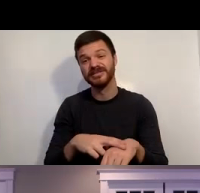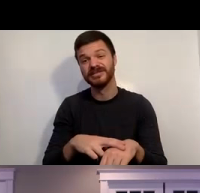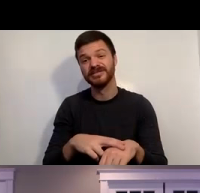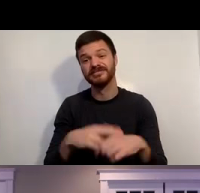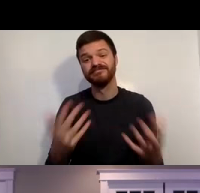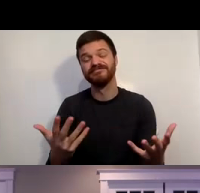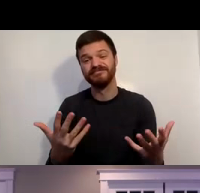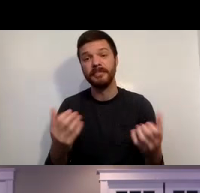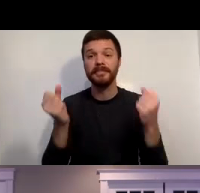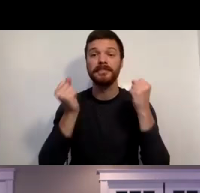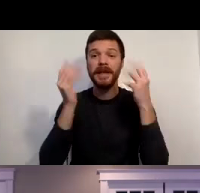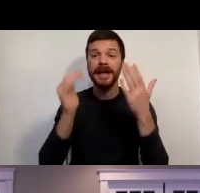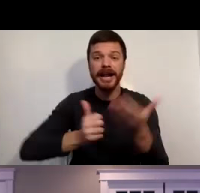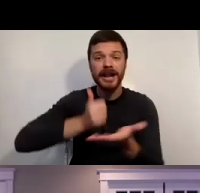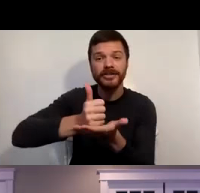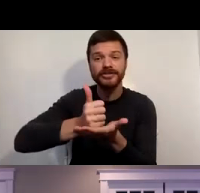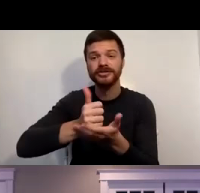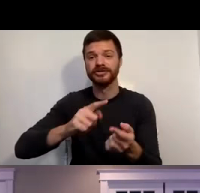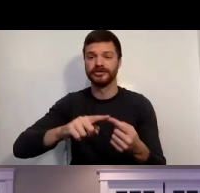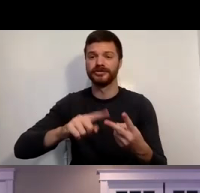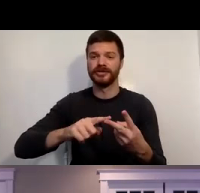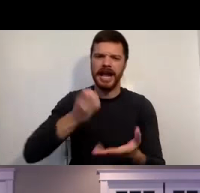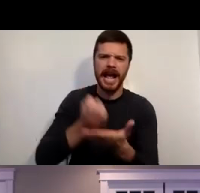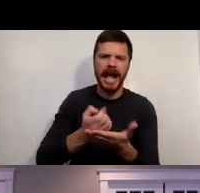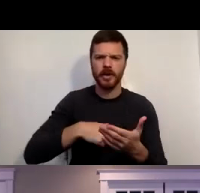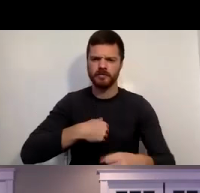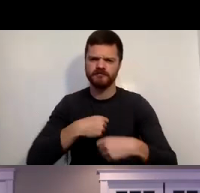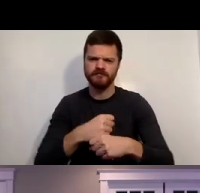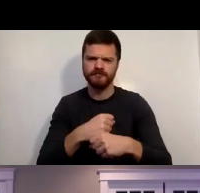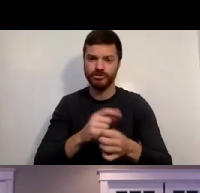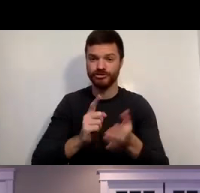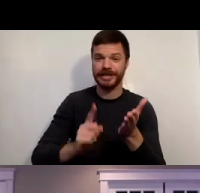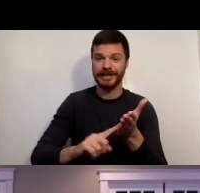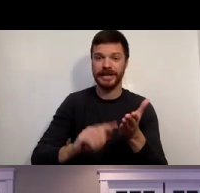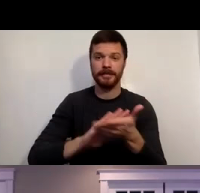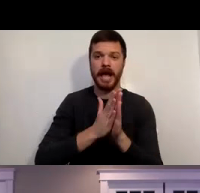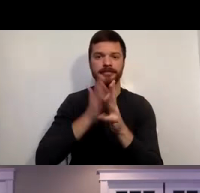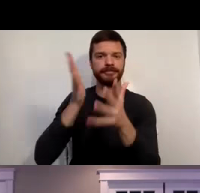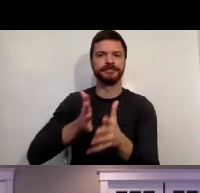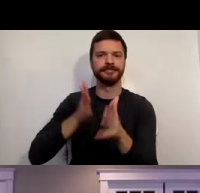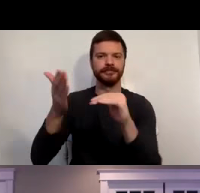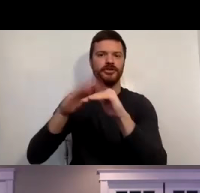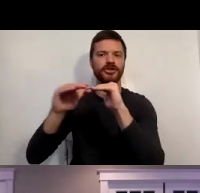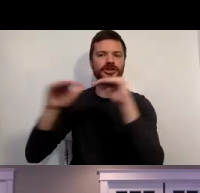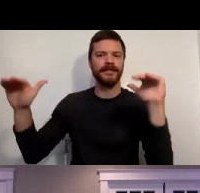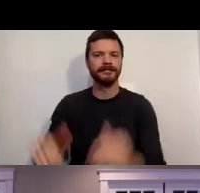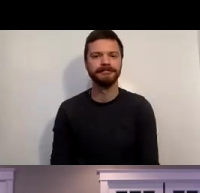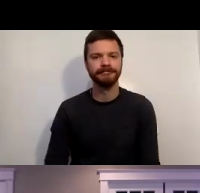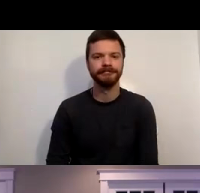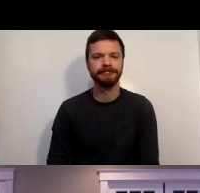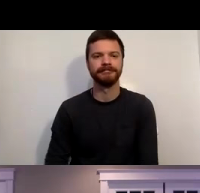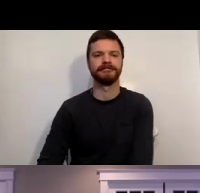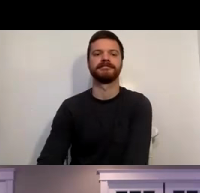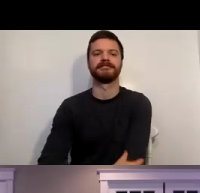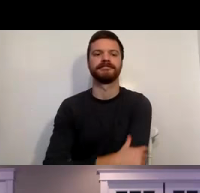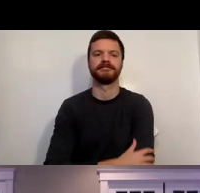the interventions and much of the evidence that we generate through our research ends up languishing on the shelf. We see that evidenced in a number